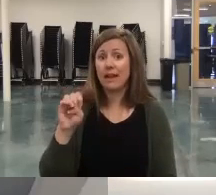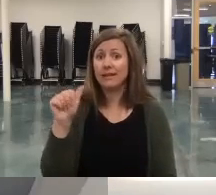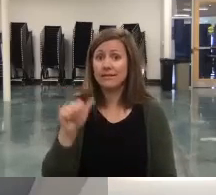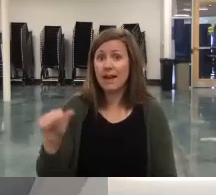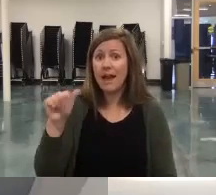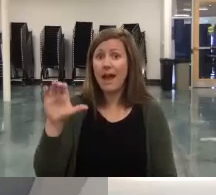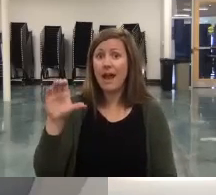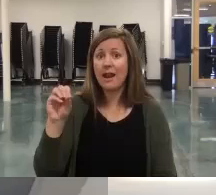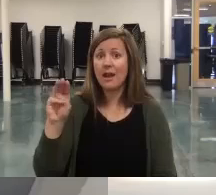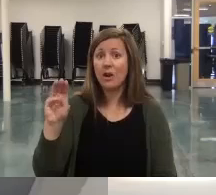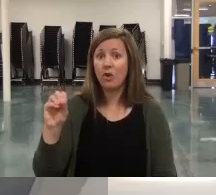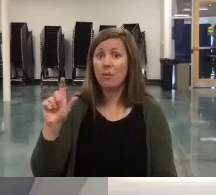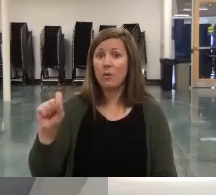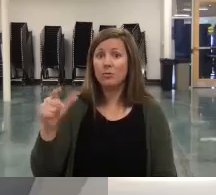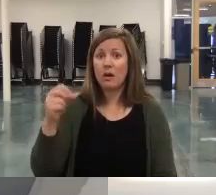businessguidance@como.gov. That's